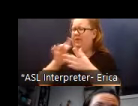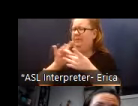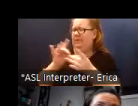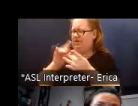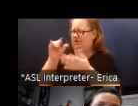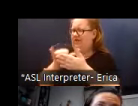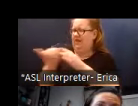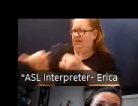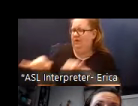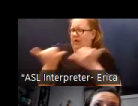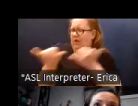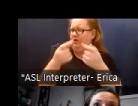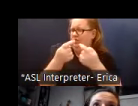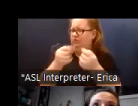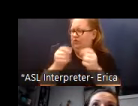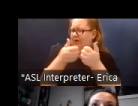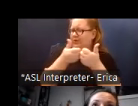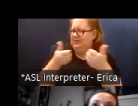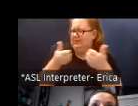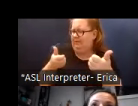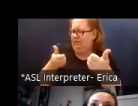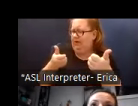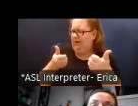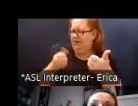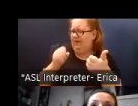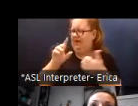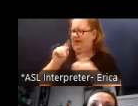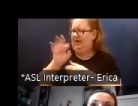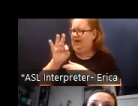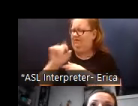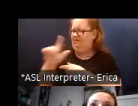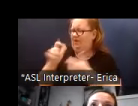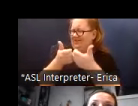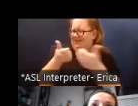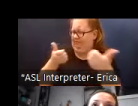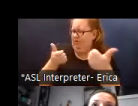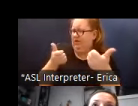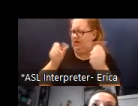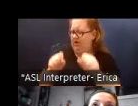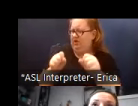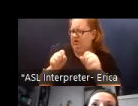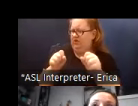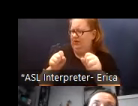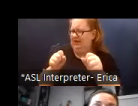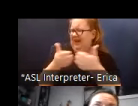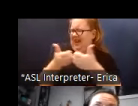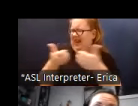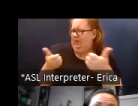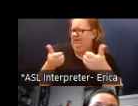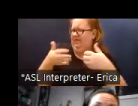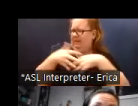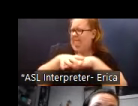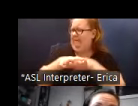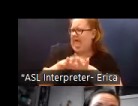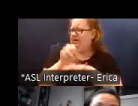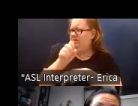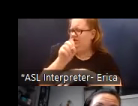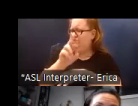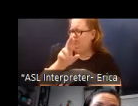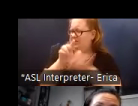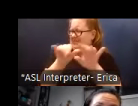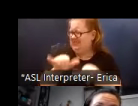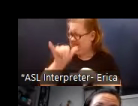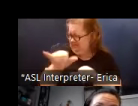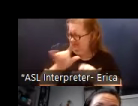to try to separate that and outfall it separately so we can get it out of the combined sewer system. Does that address